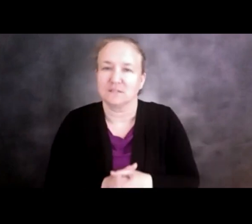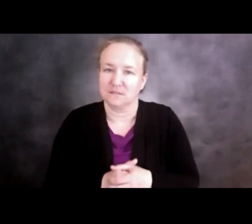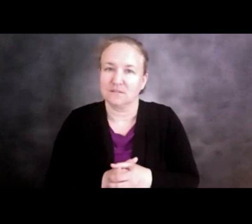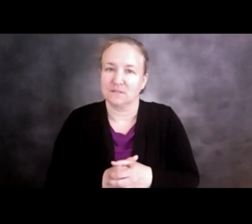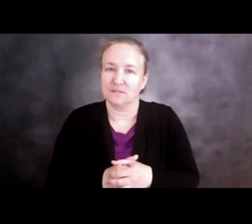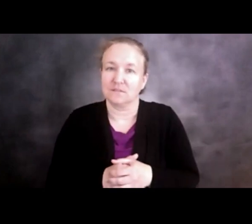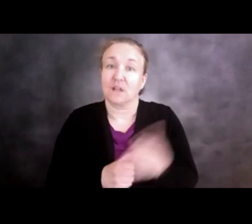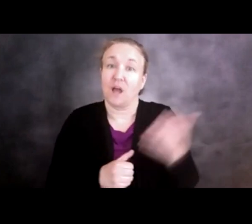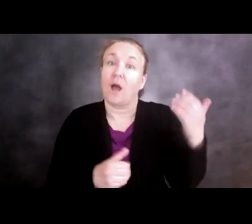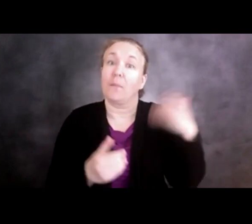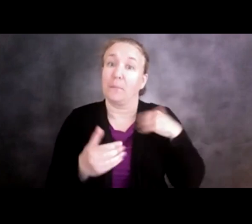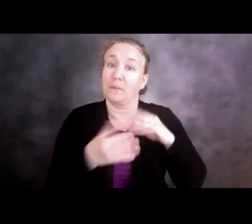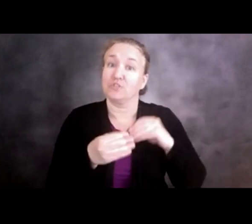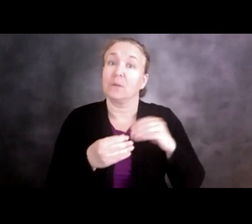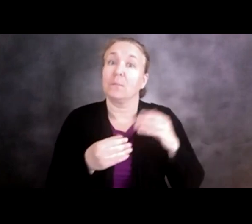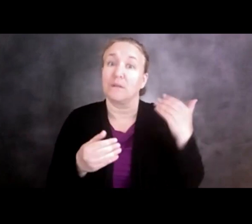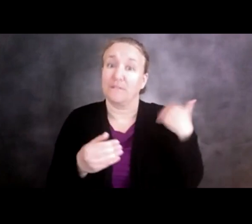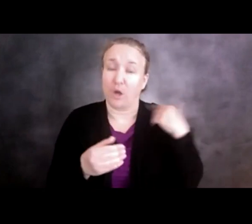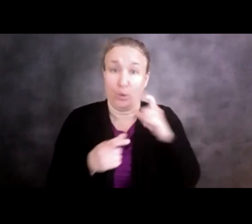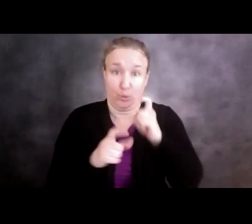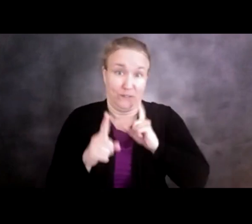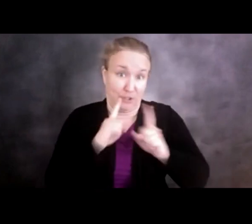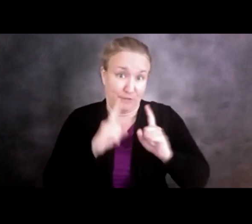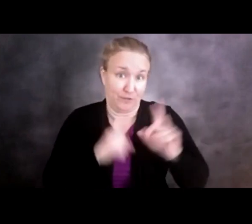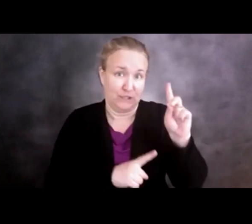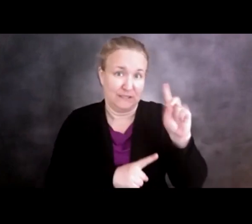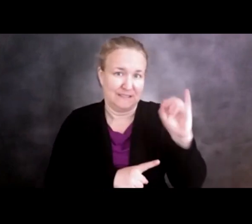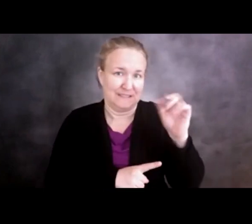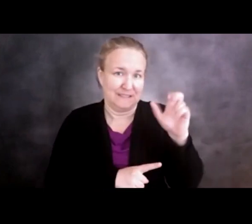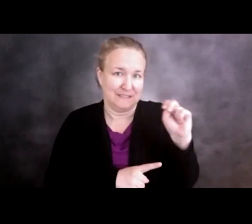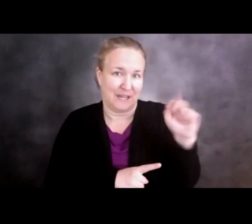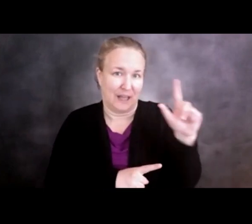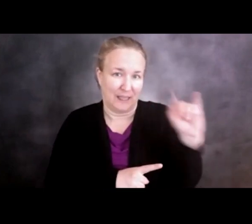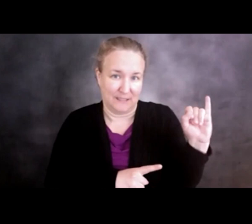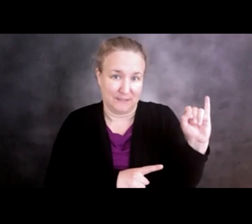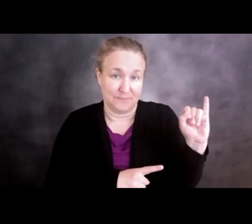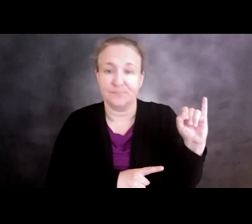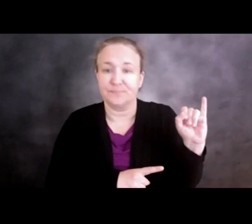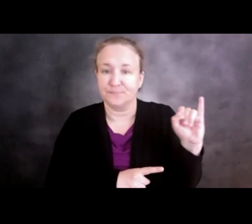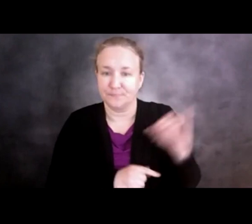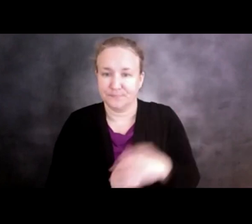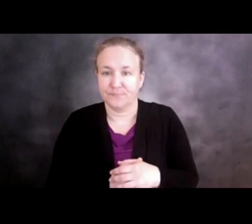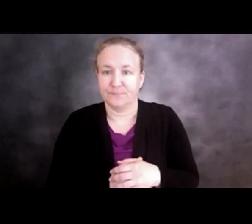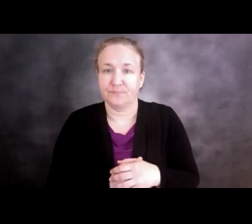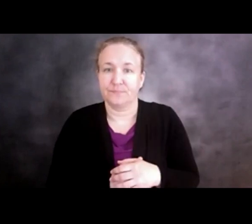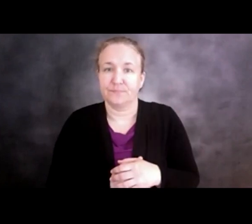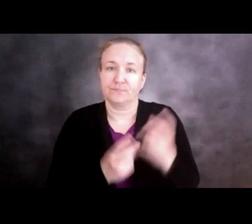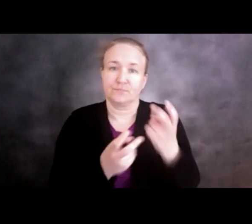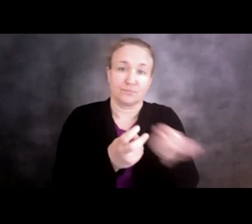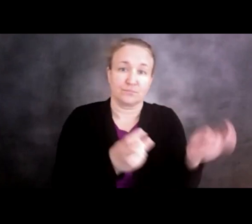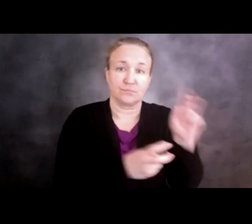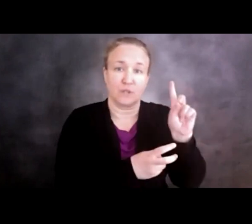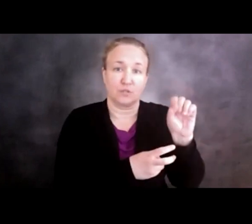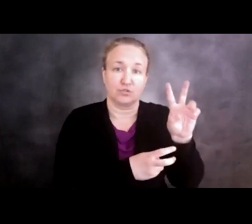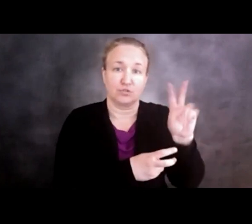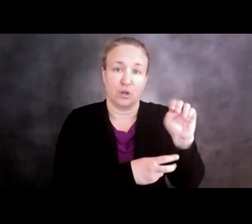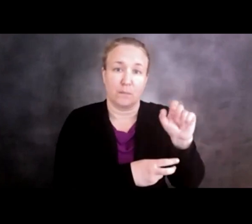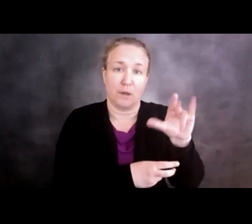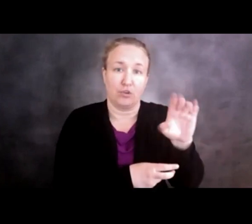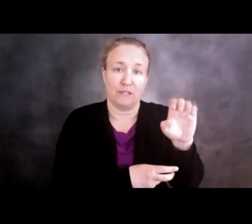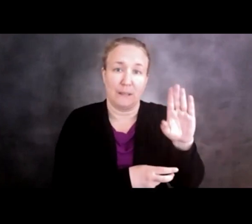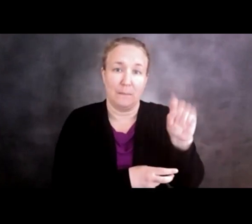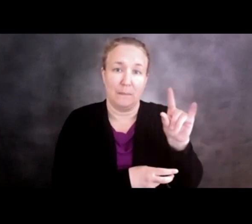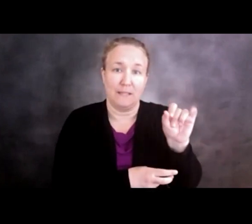I mentioned before, by Dixon Li. The discussants will be Dawn Marie Bazemore herself, the